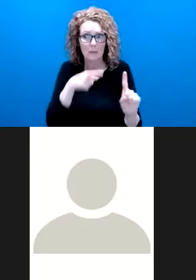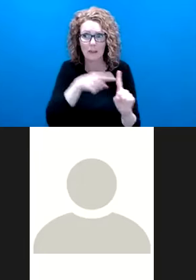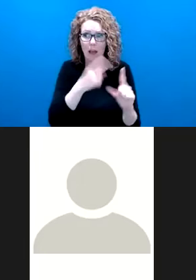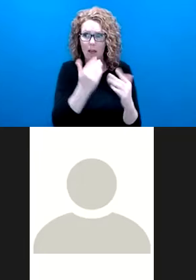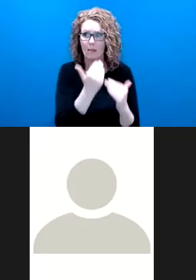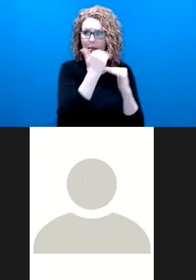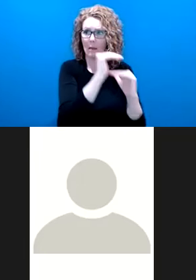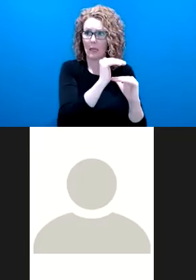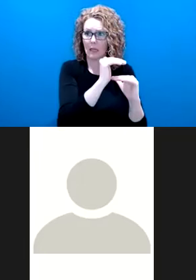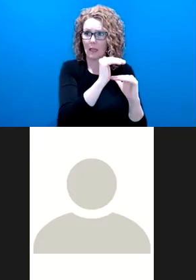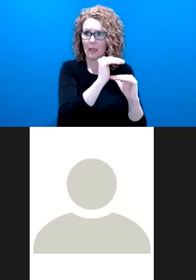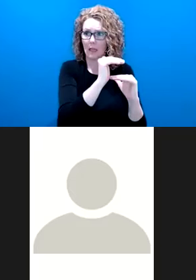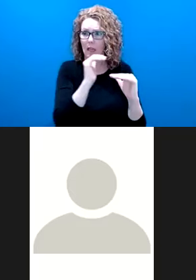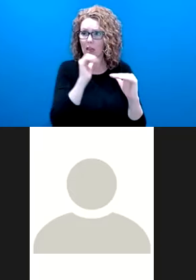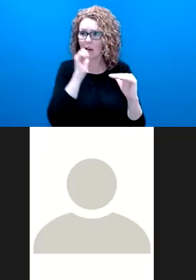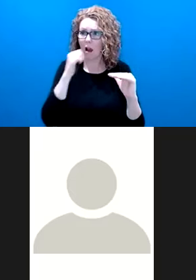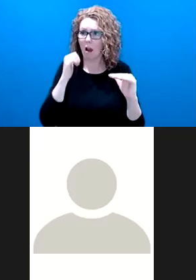the other factors that don't fall under